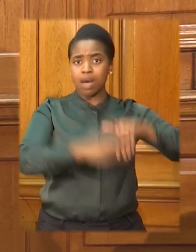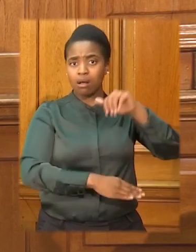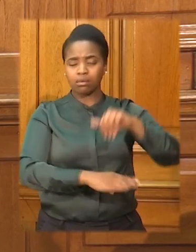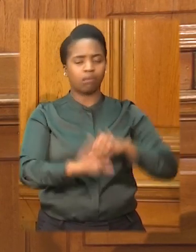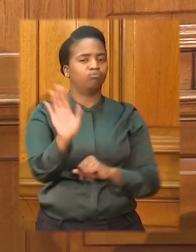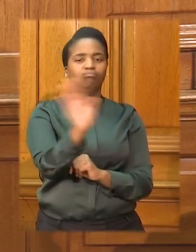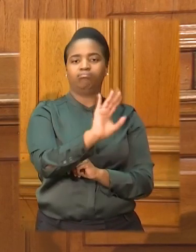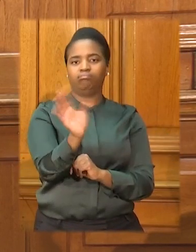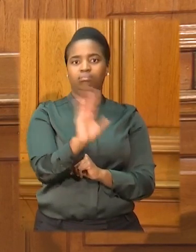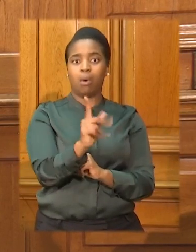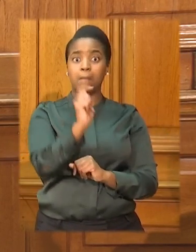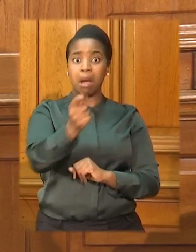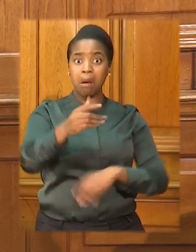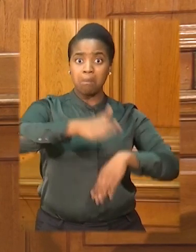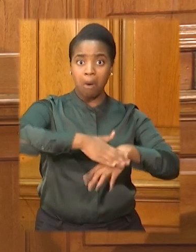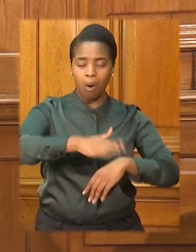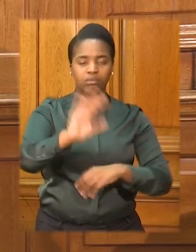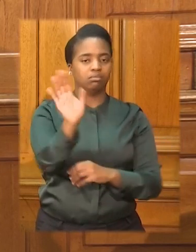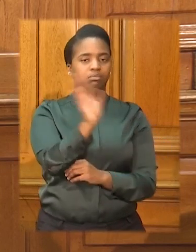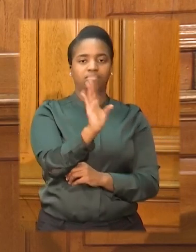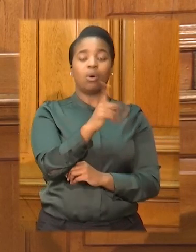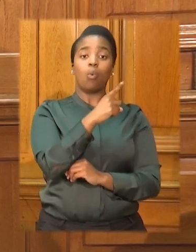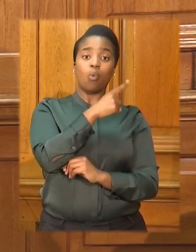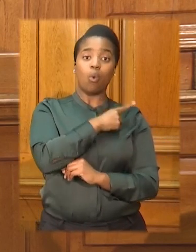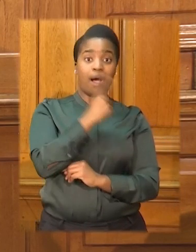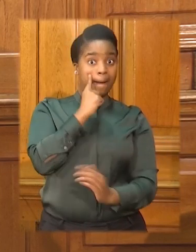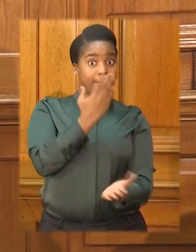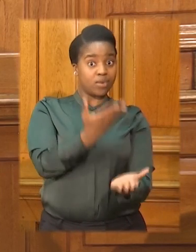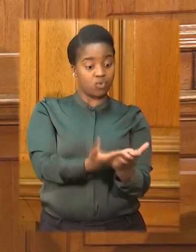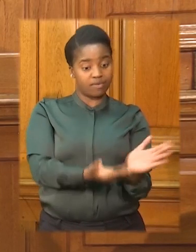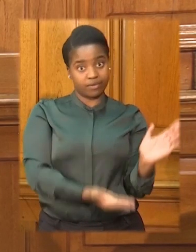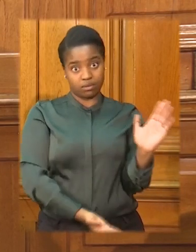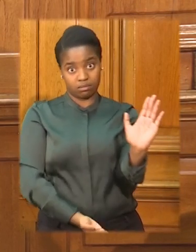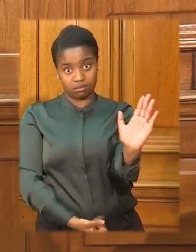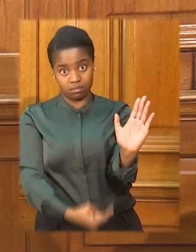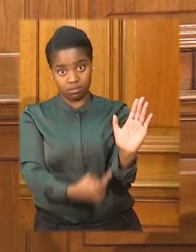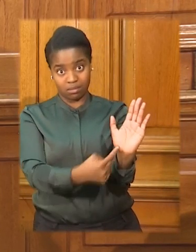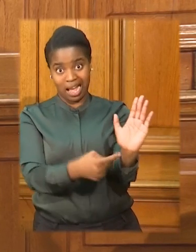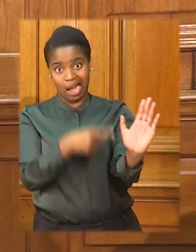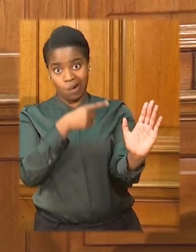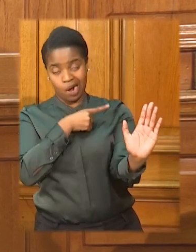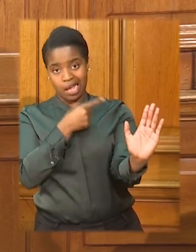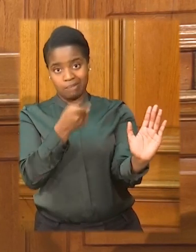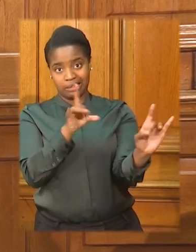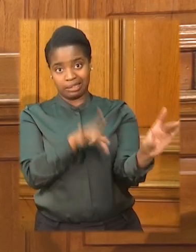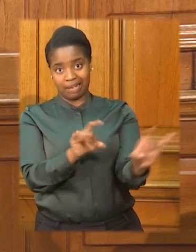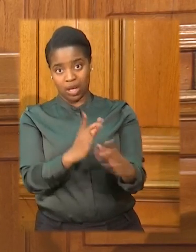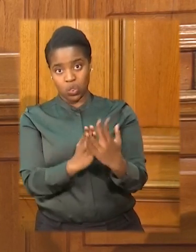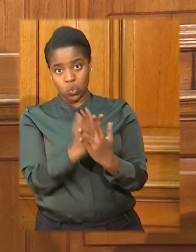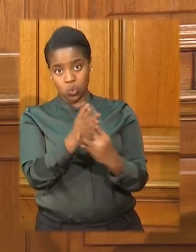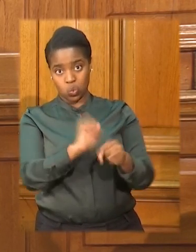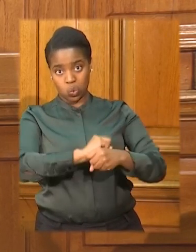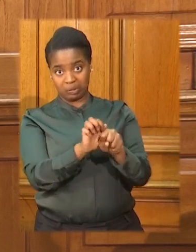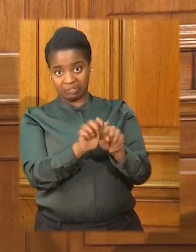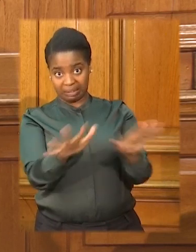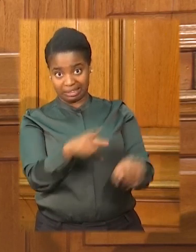be applicable if they can show they have been materially negatively impacted in this